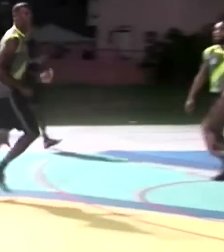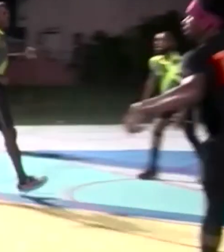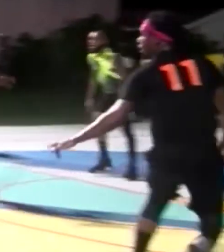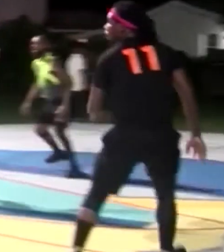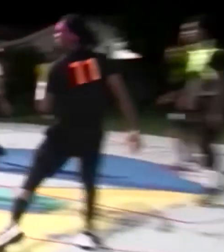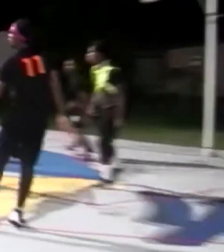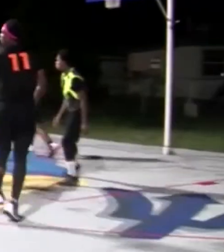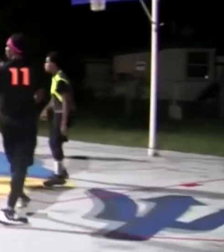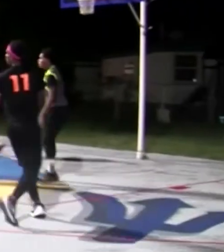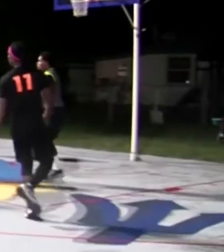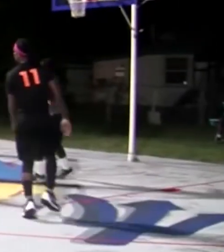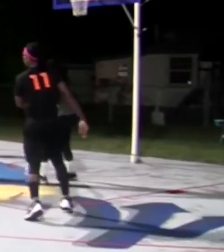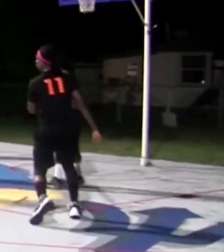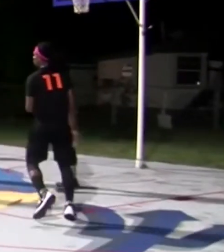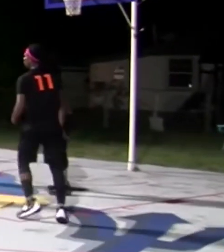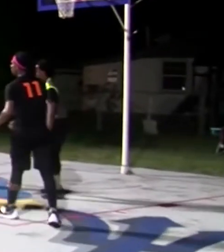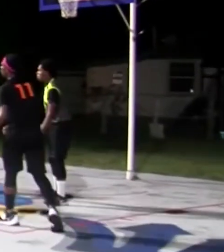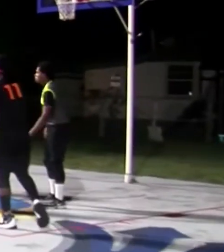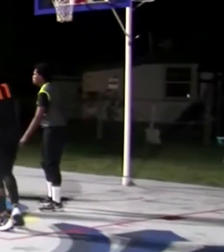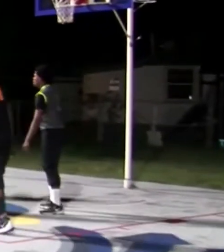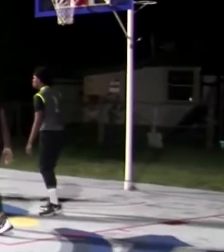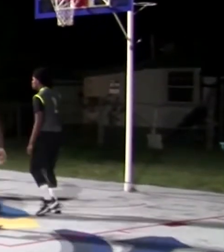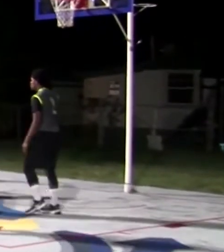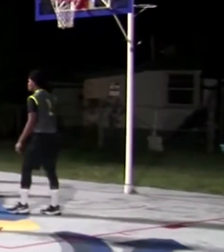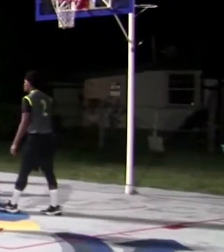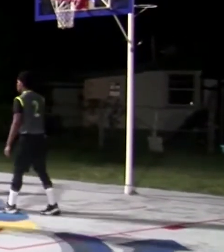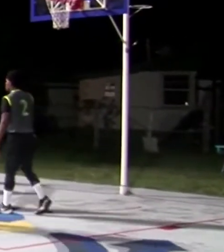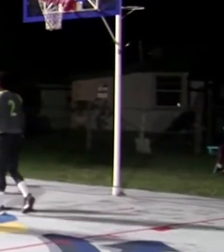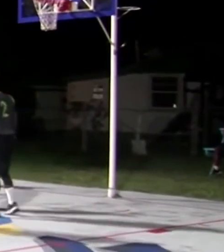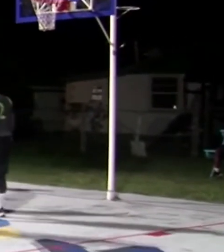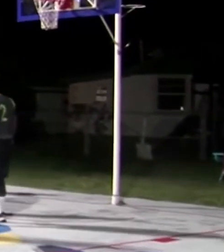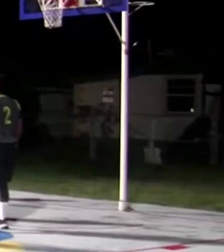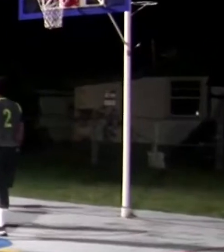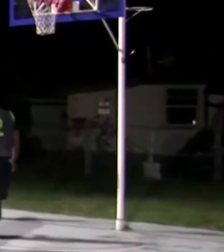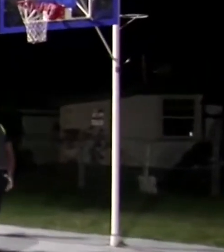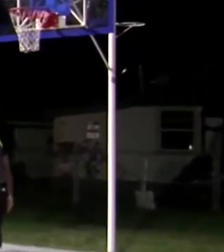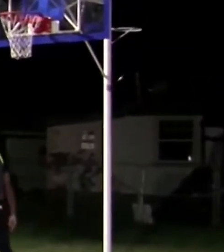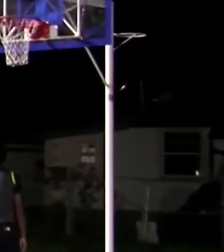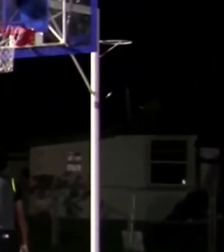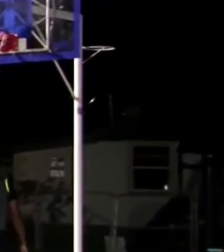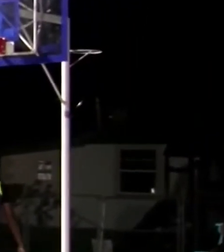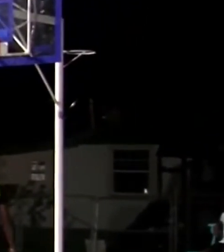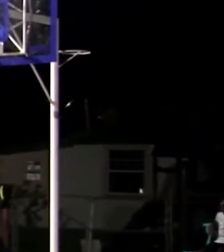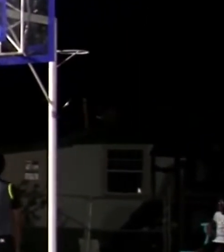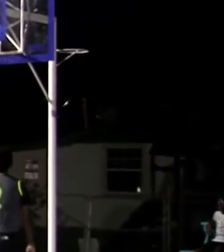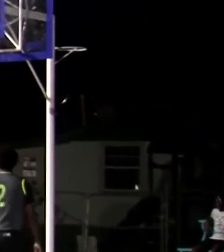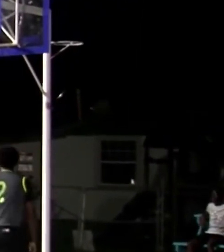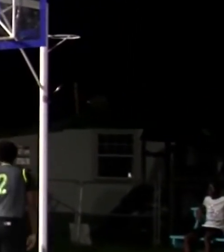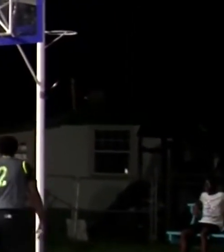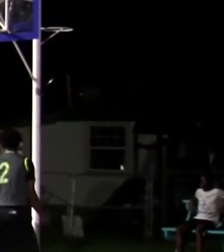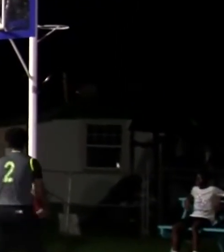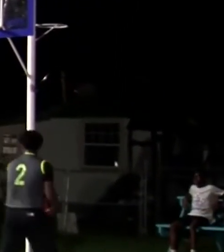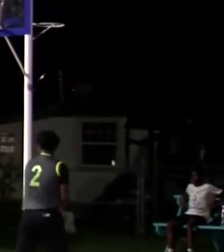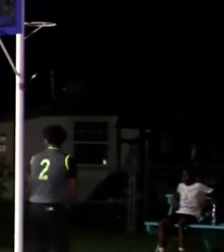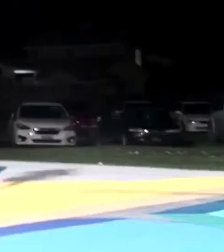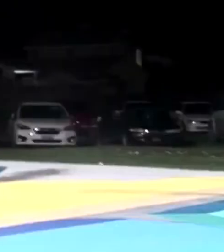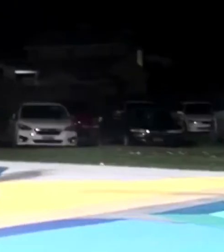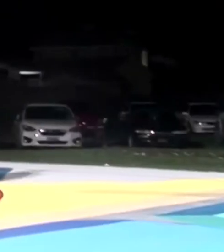positively as well. Absolutely no defensive pressure. Left side of the court, fruitful, knocks it down.